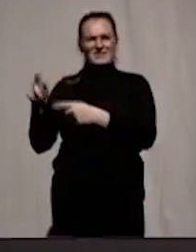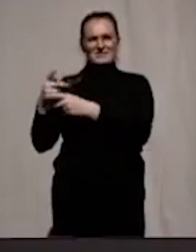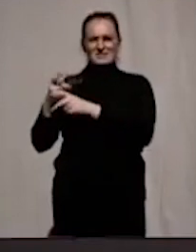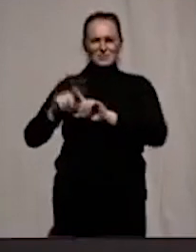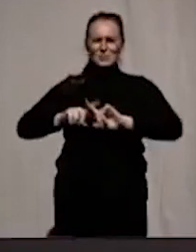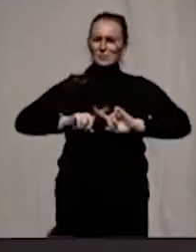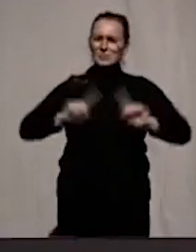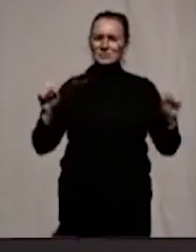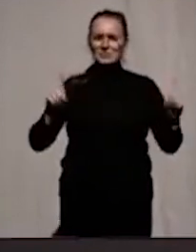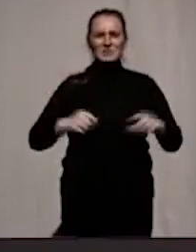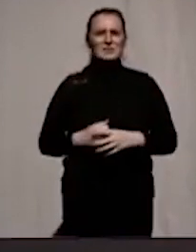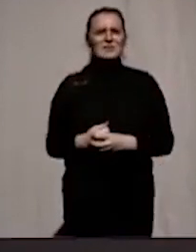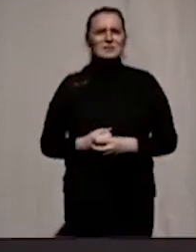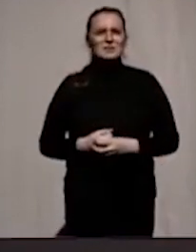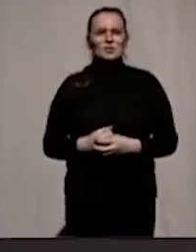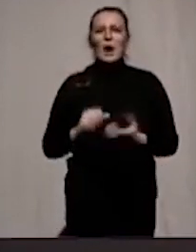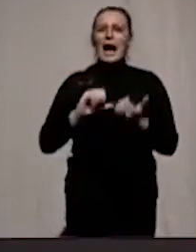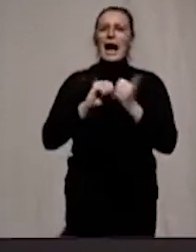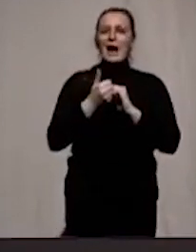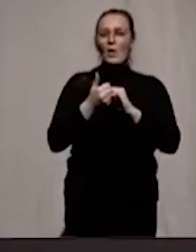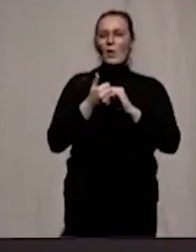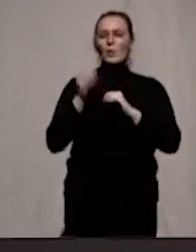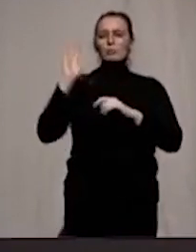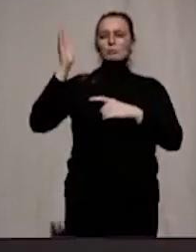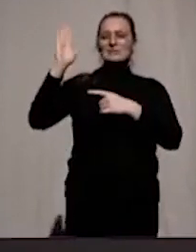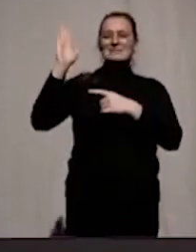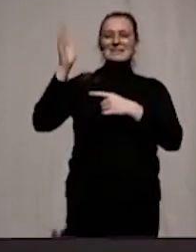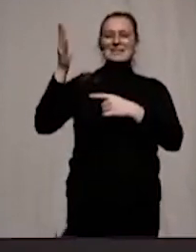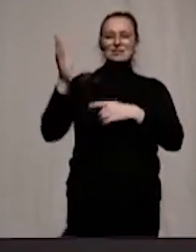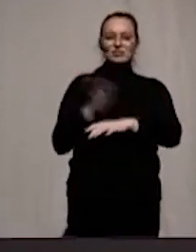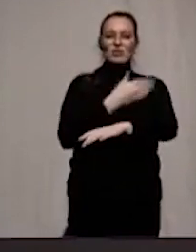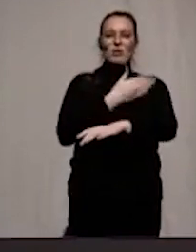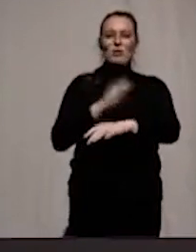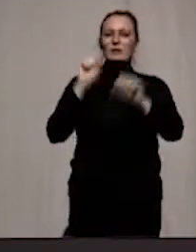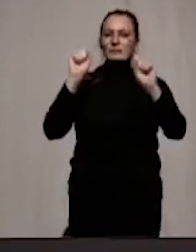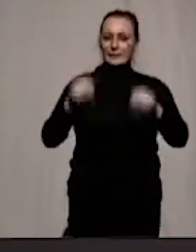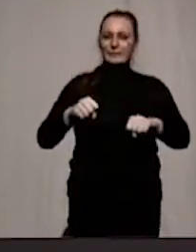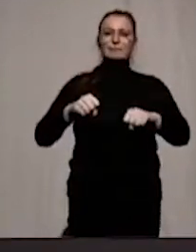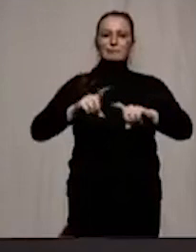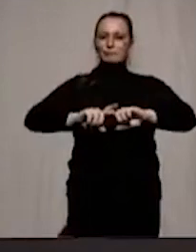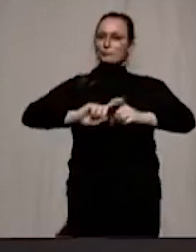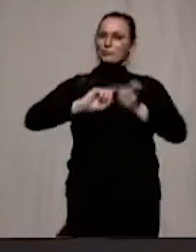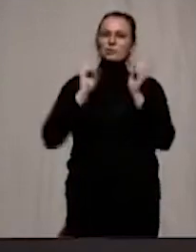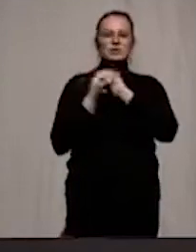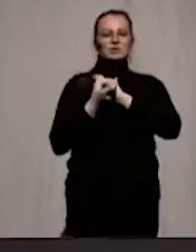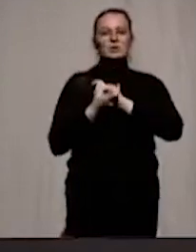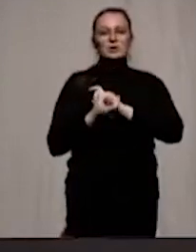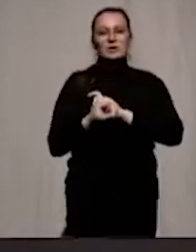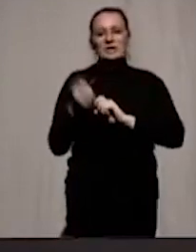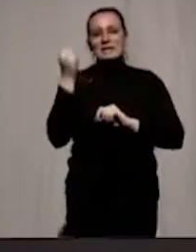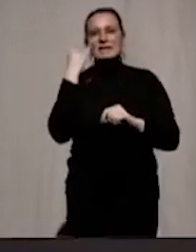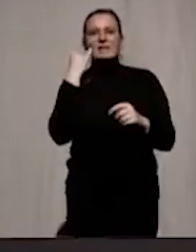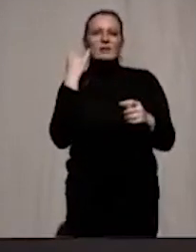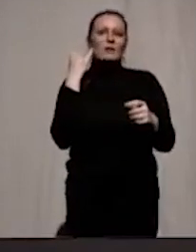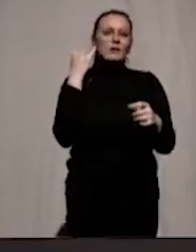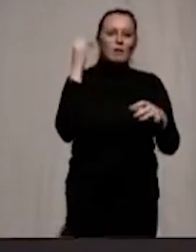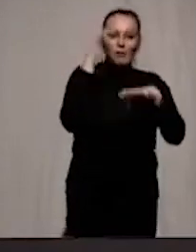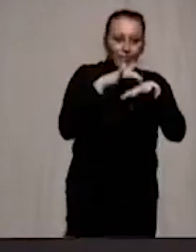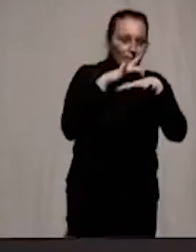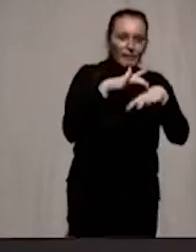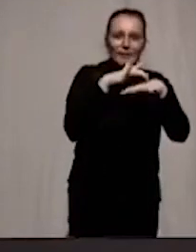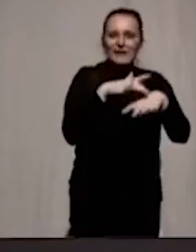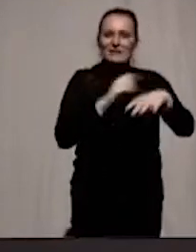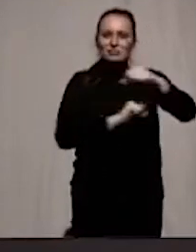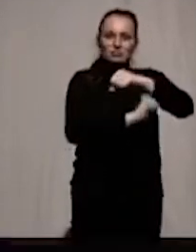is also a different change in the song. So like, if you're thinking too much about the physical structure, you're thinking too much about the word structure, then